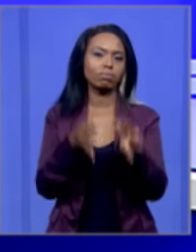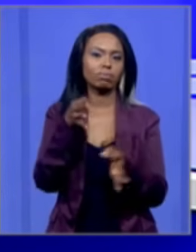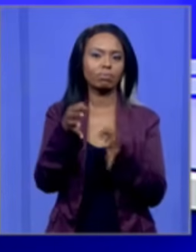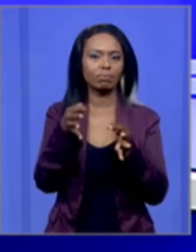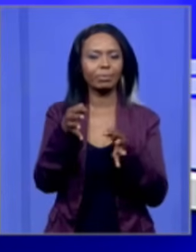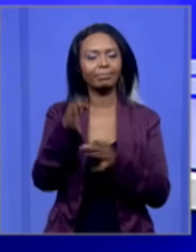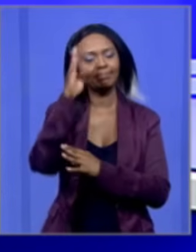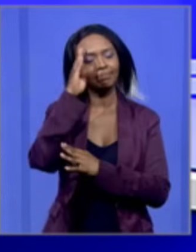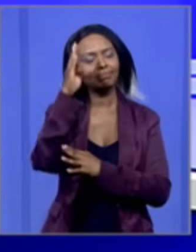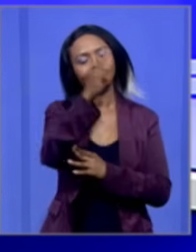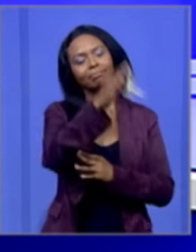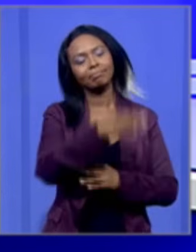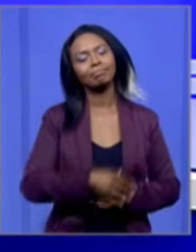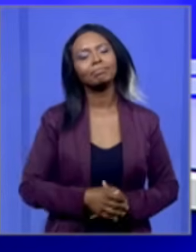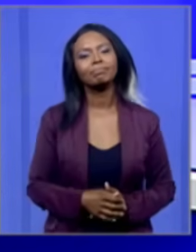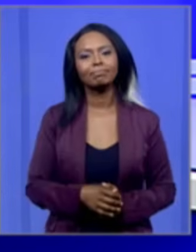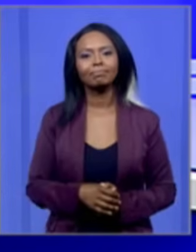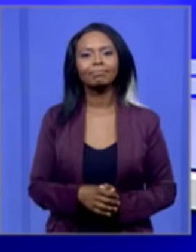boso Thobela.